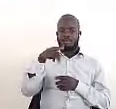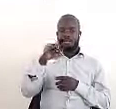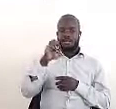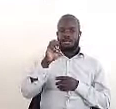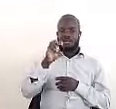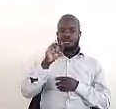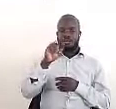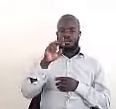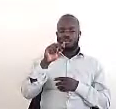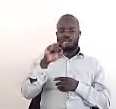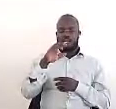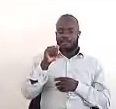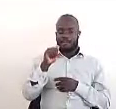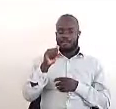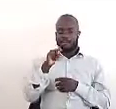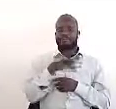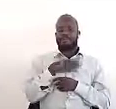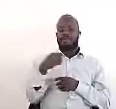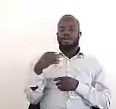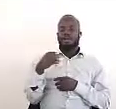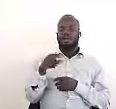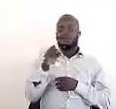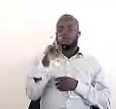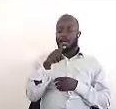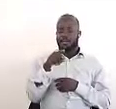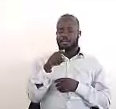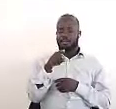little jerk right there. And